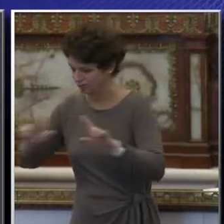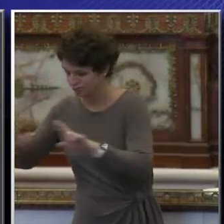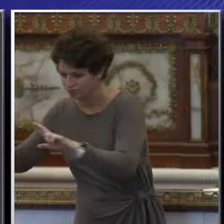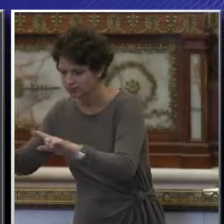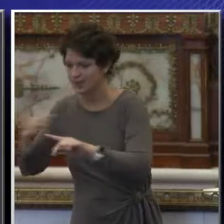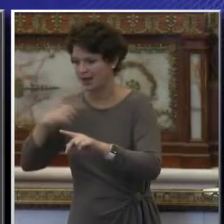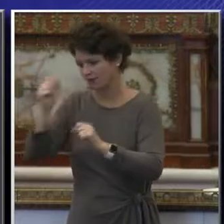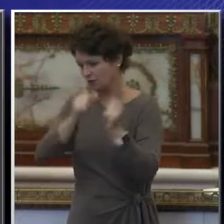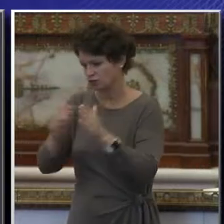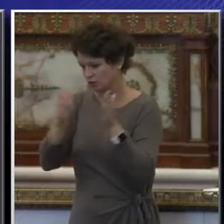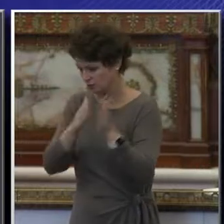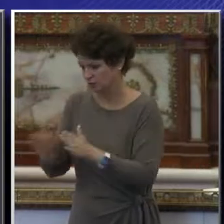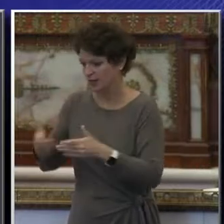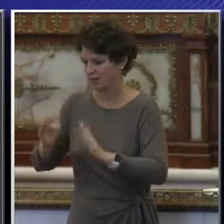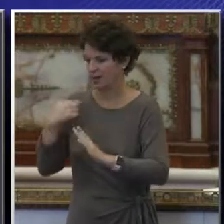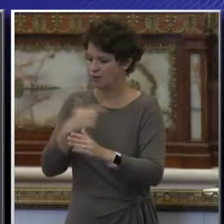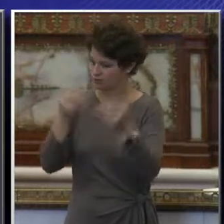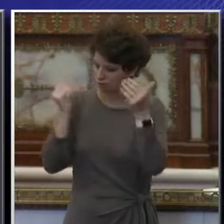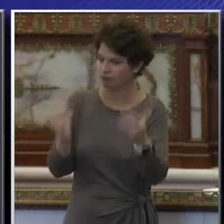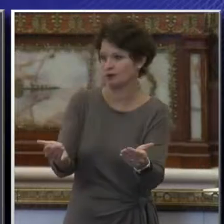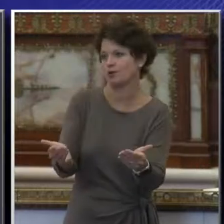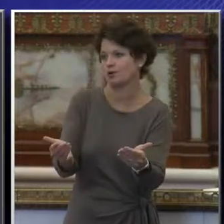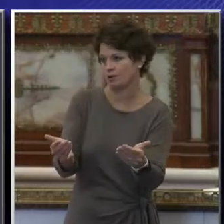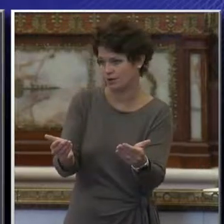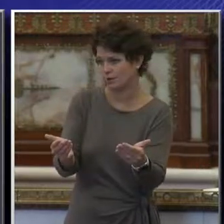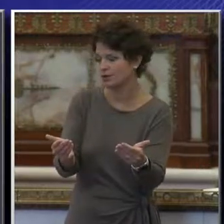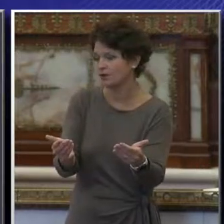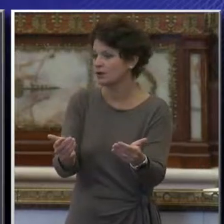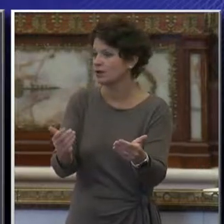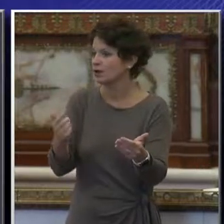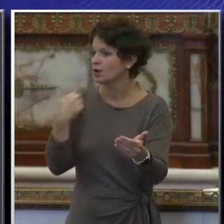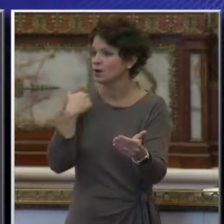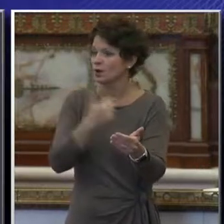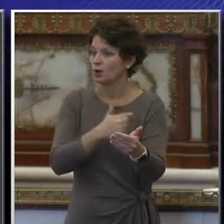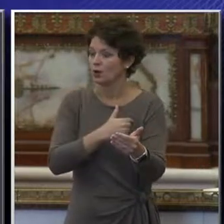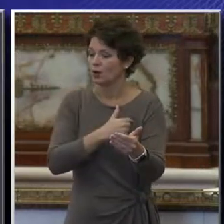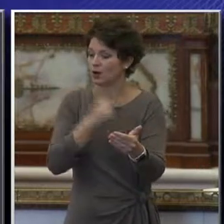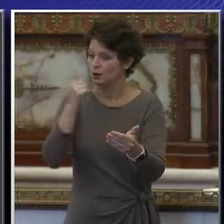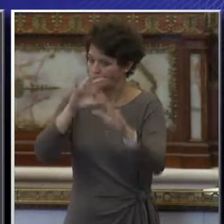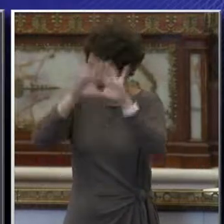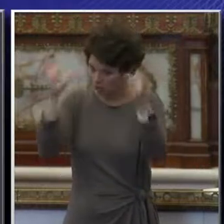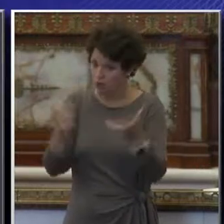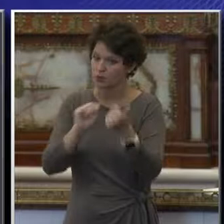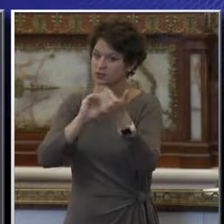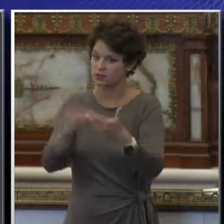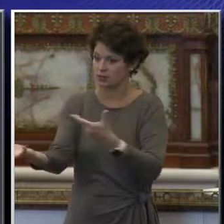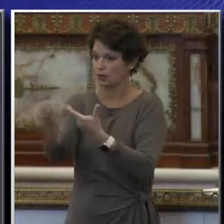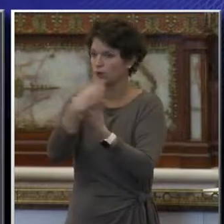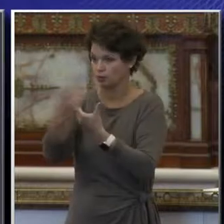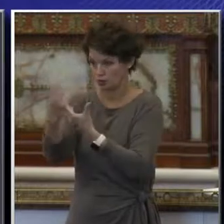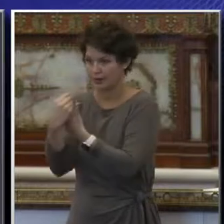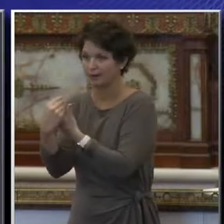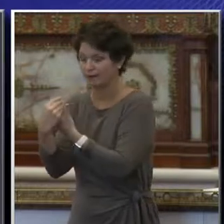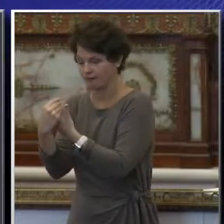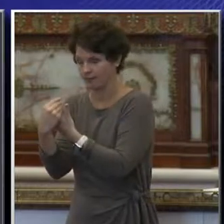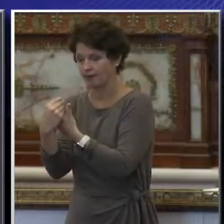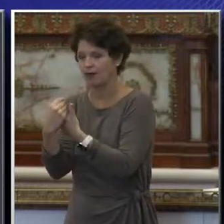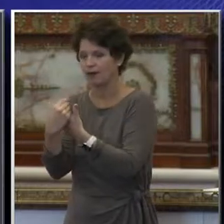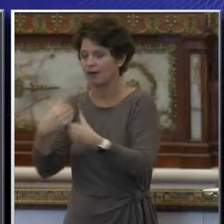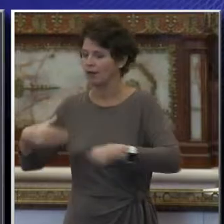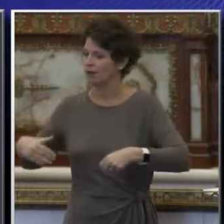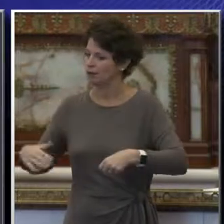plan to allow us to move forward. And we are going to be holistically incorporating and